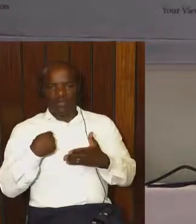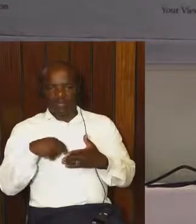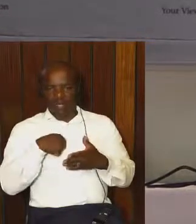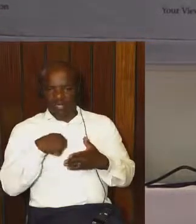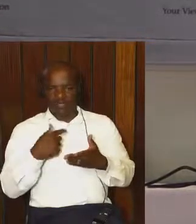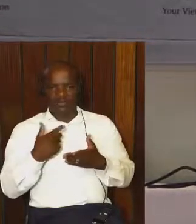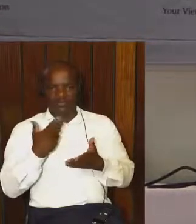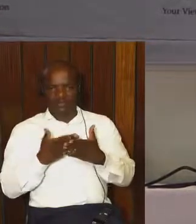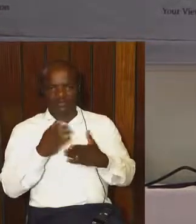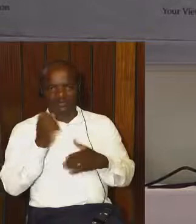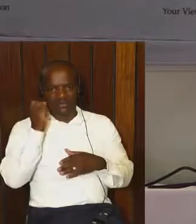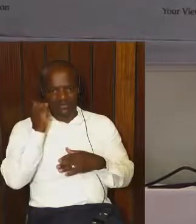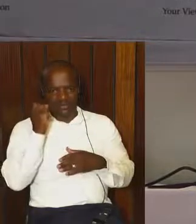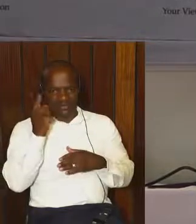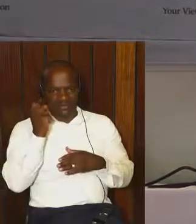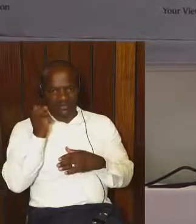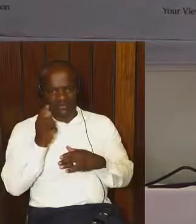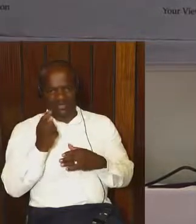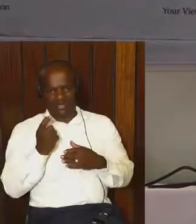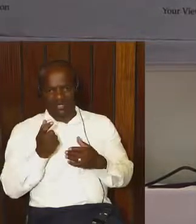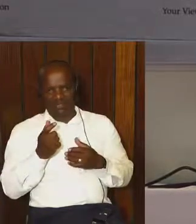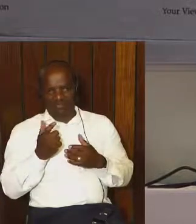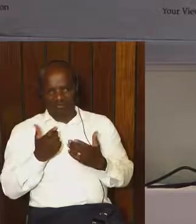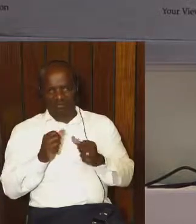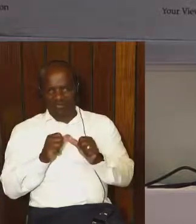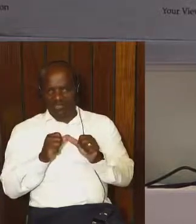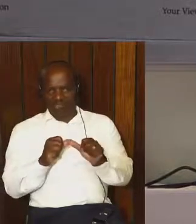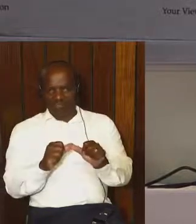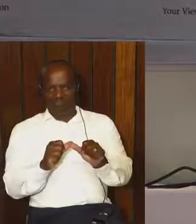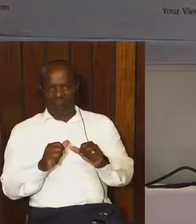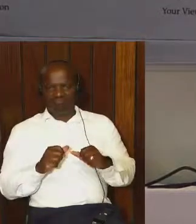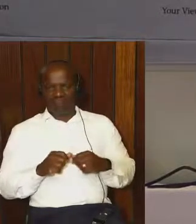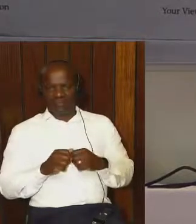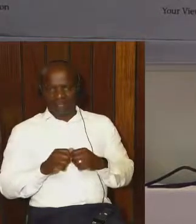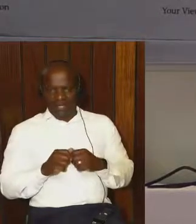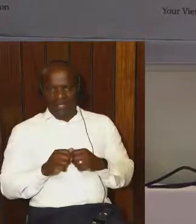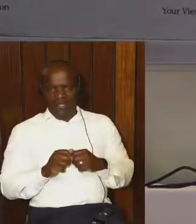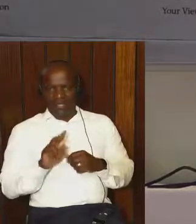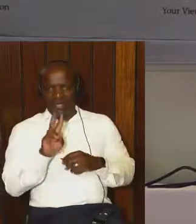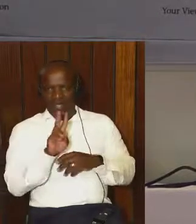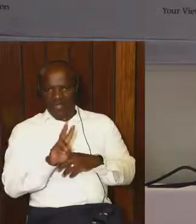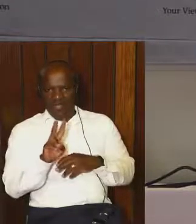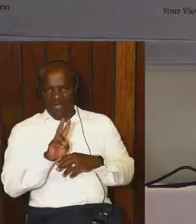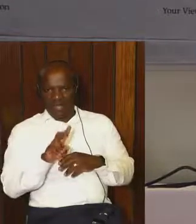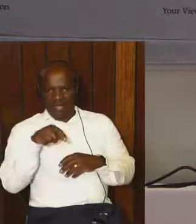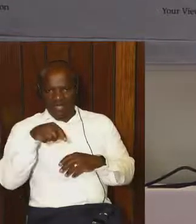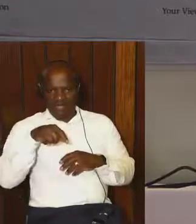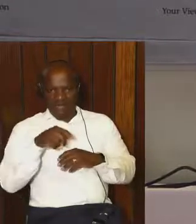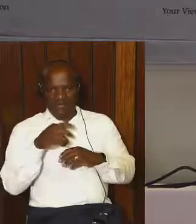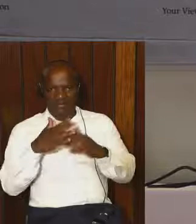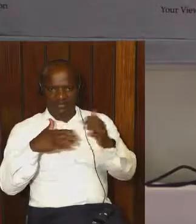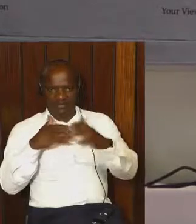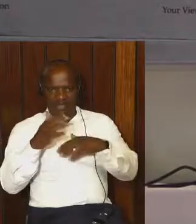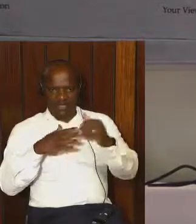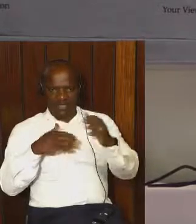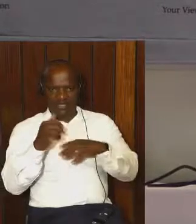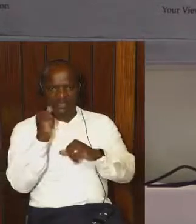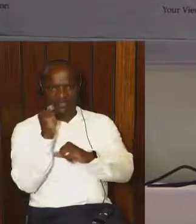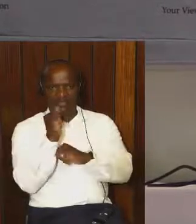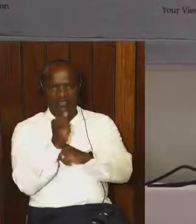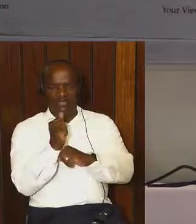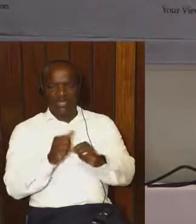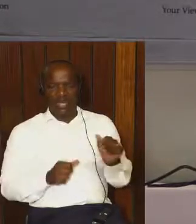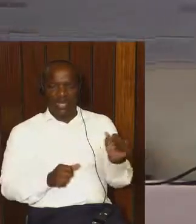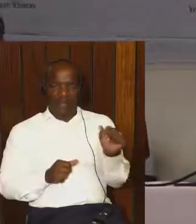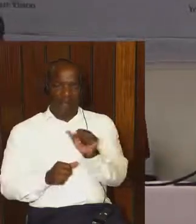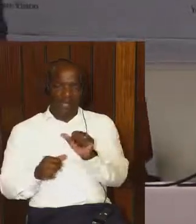where we are heading to in terms of the Vereeniging Intermodal facility. So let me stop there and hand back to you,